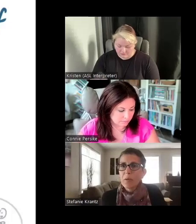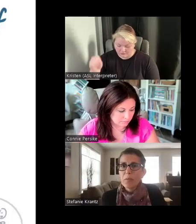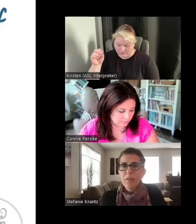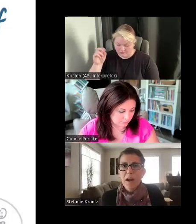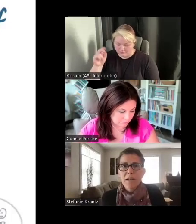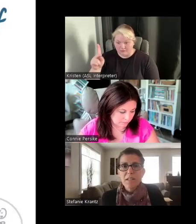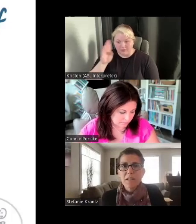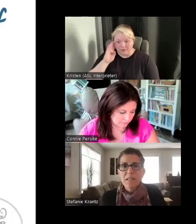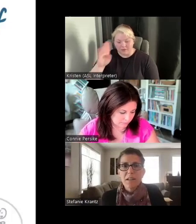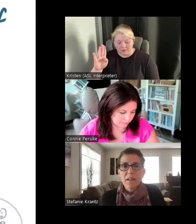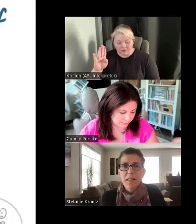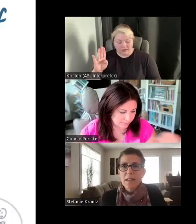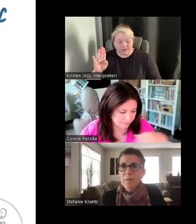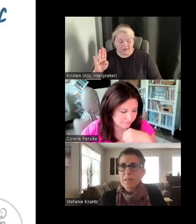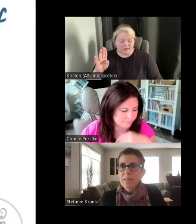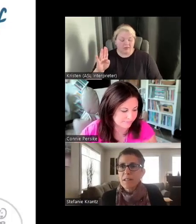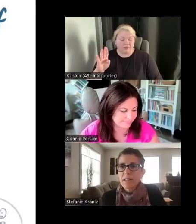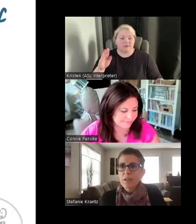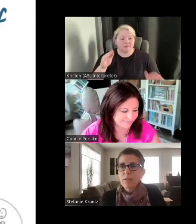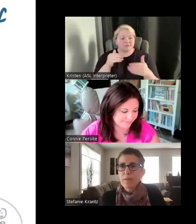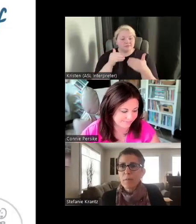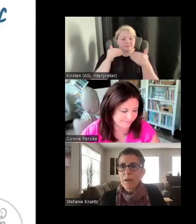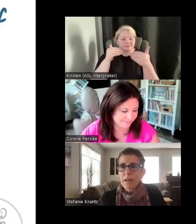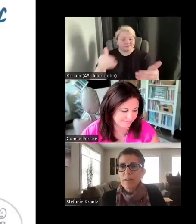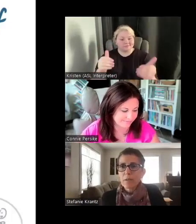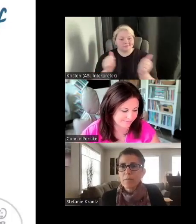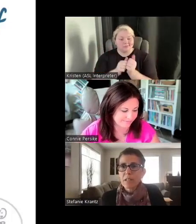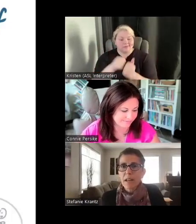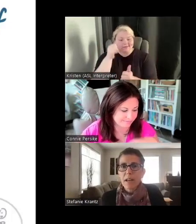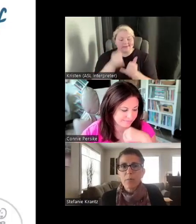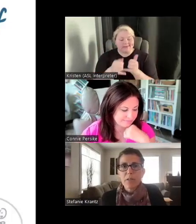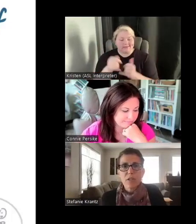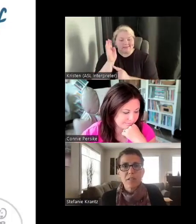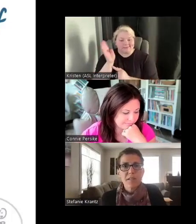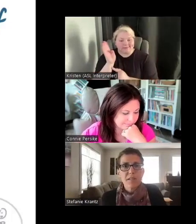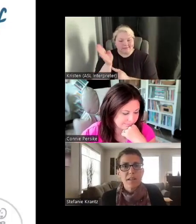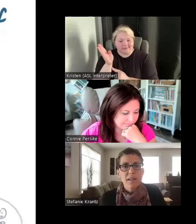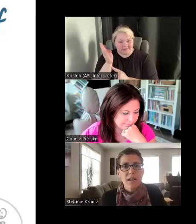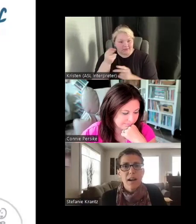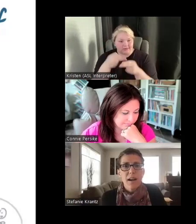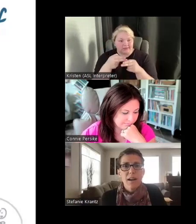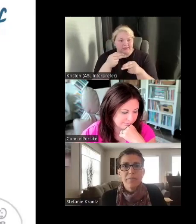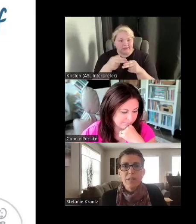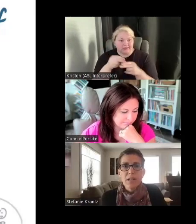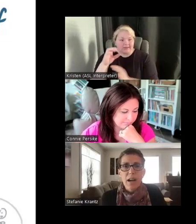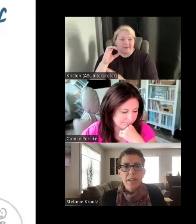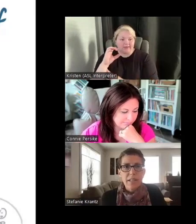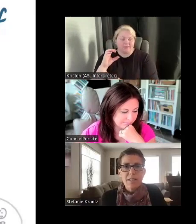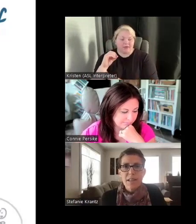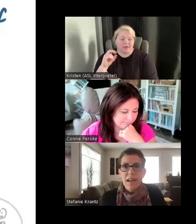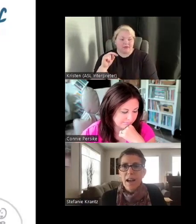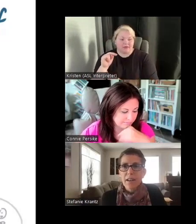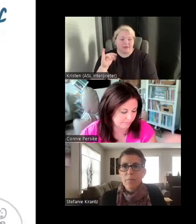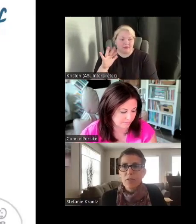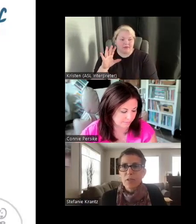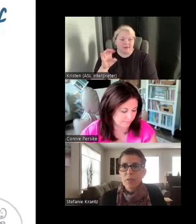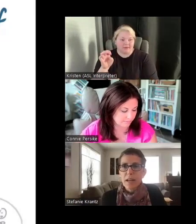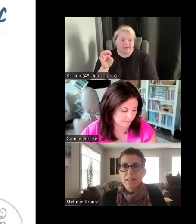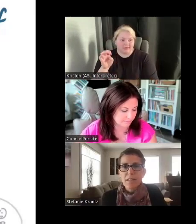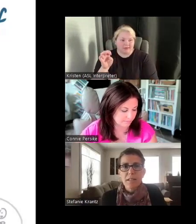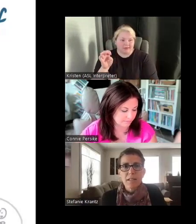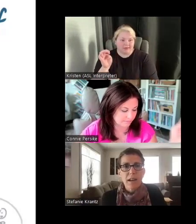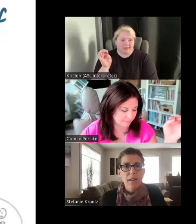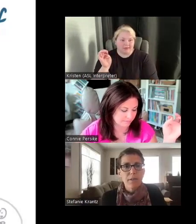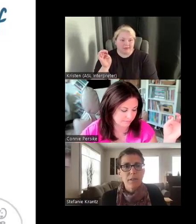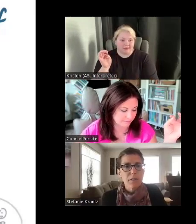Okay, we will move on to our last presentation for the breakout room today, which is Connie's, and I'm so